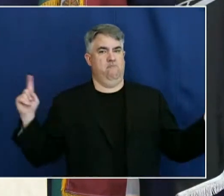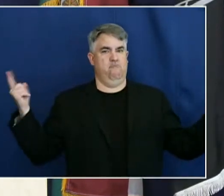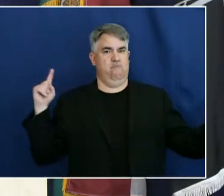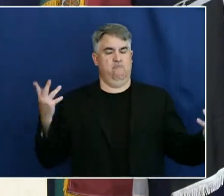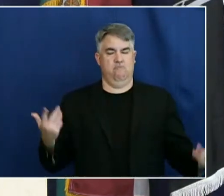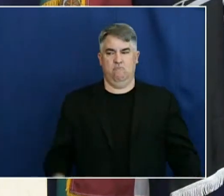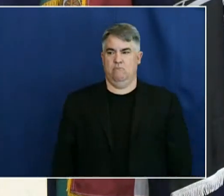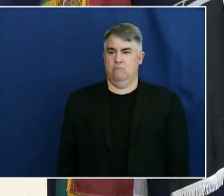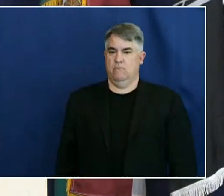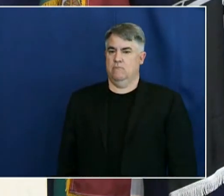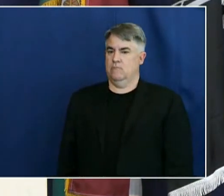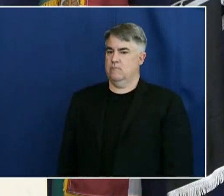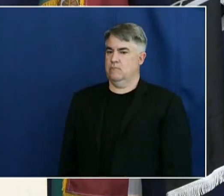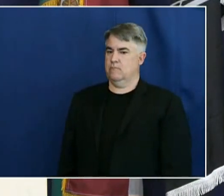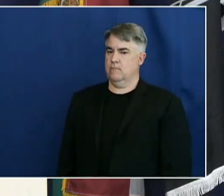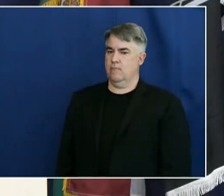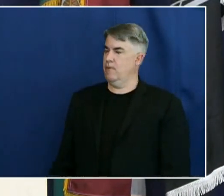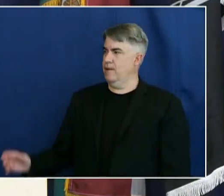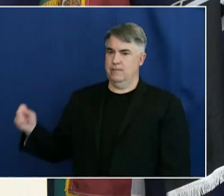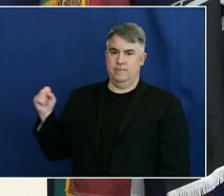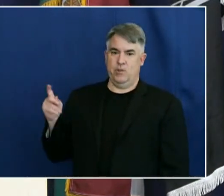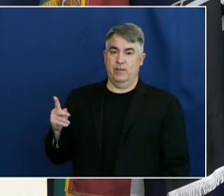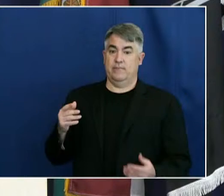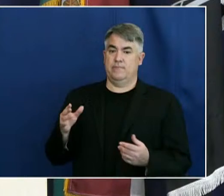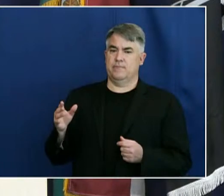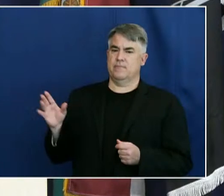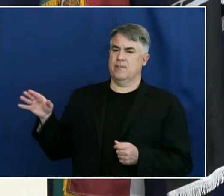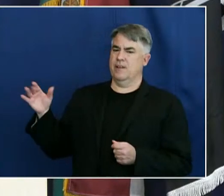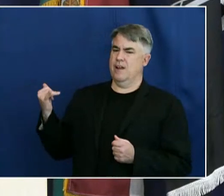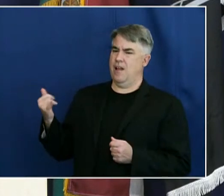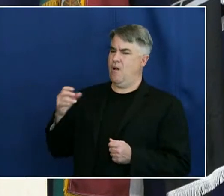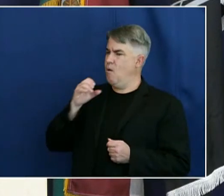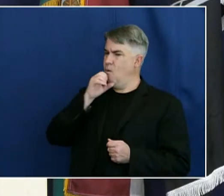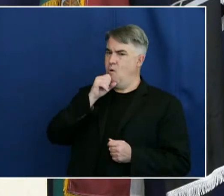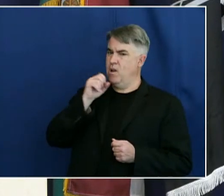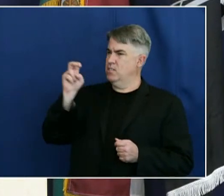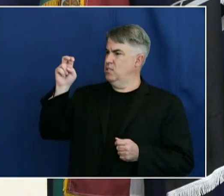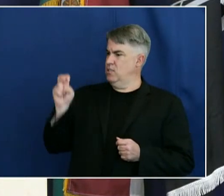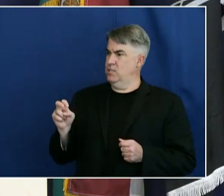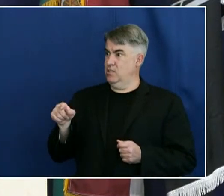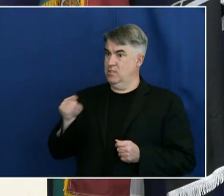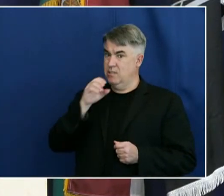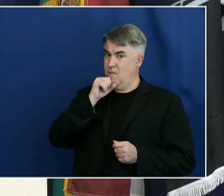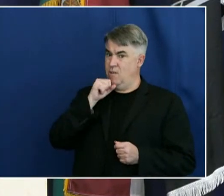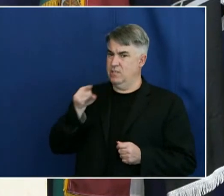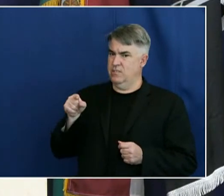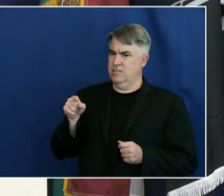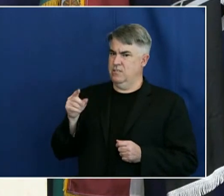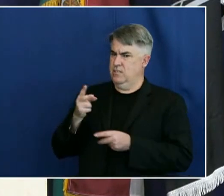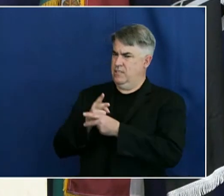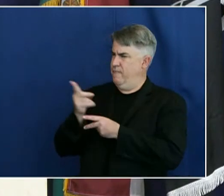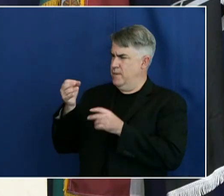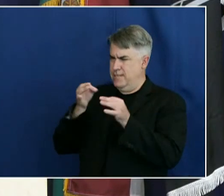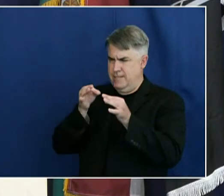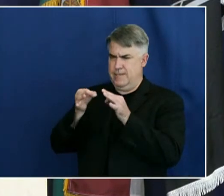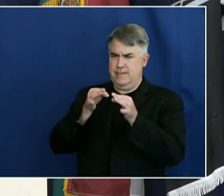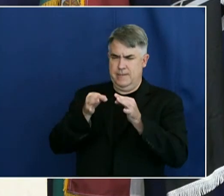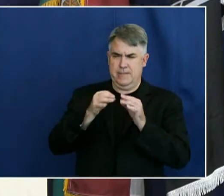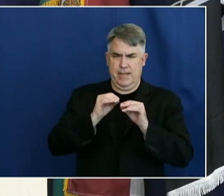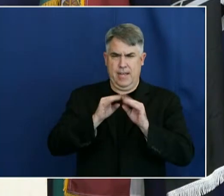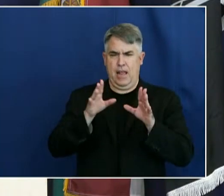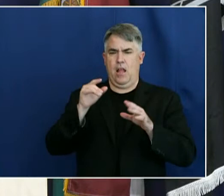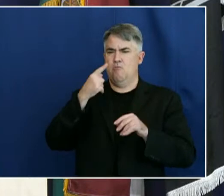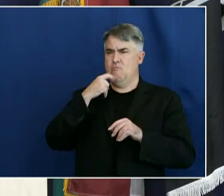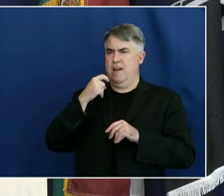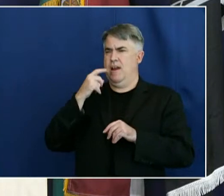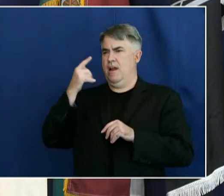Okay, thank you. I have a quick follow-up on the orange tier now, and I want Yes. to thank Supervisor Fletcher for the very detailed breakdown. That was excellent.